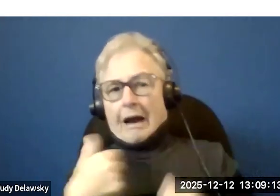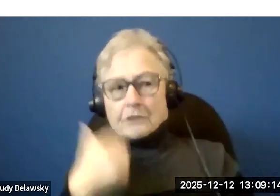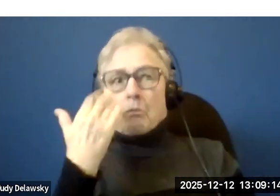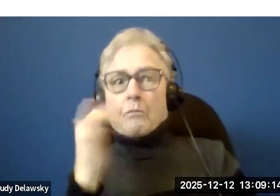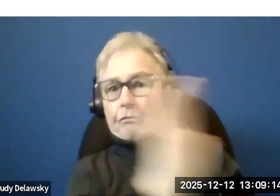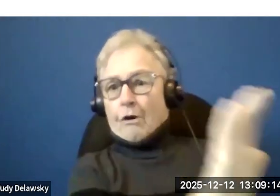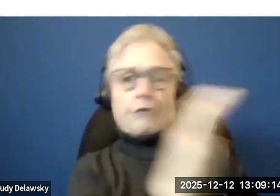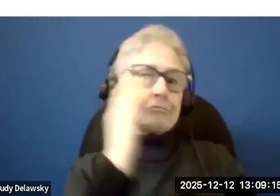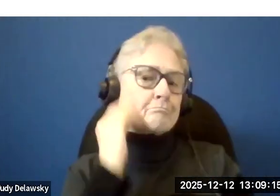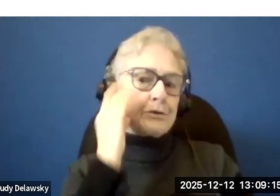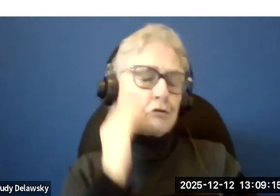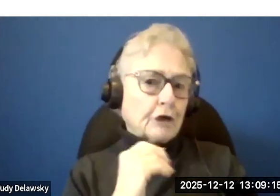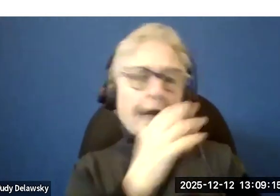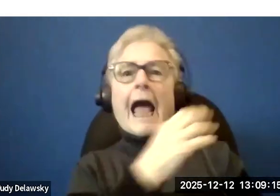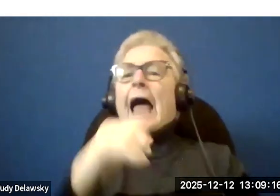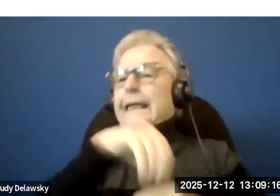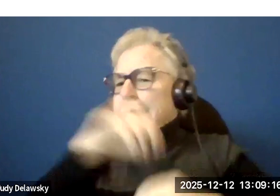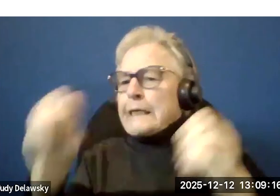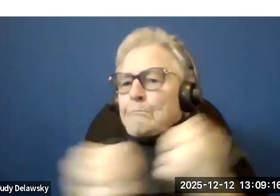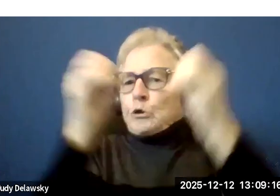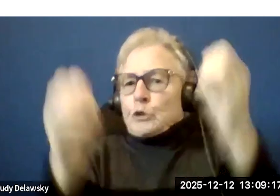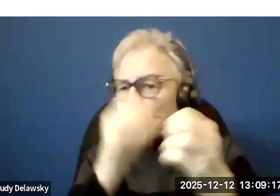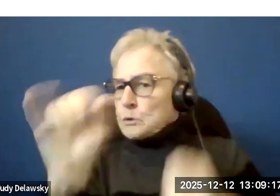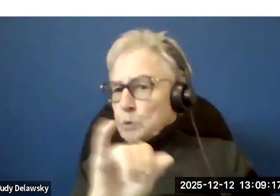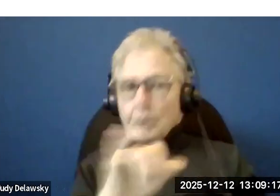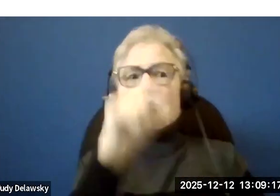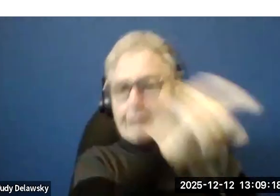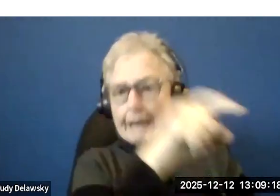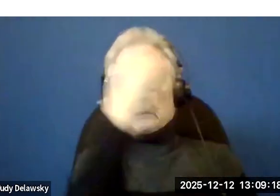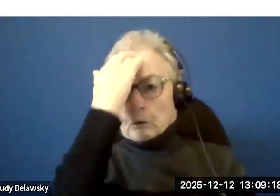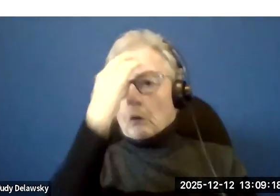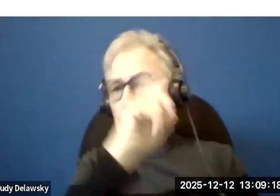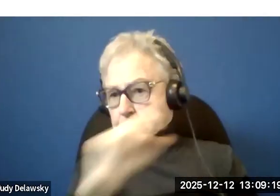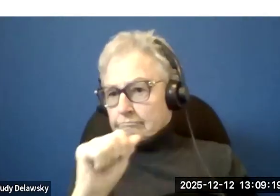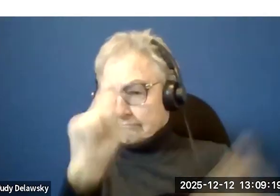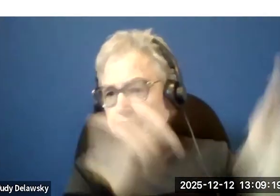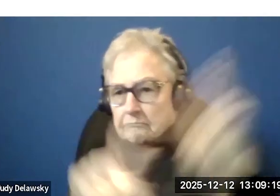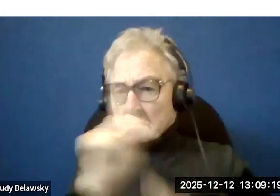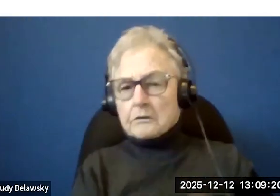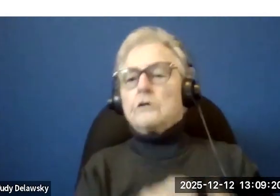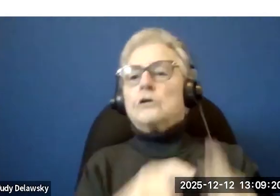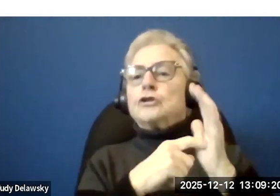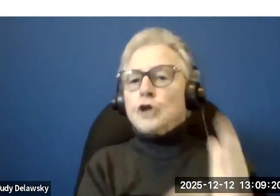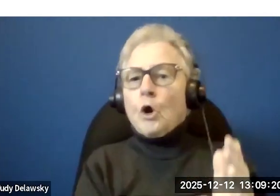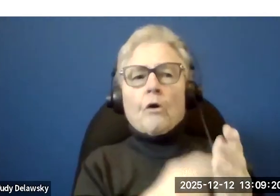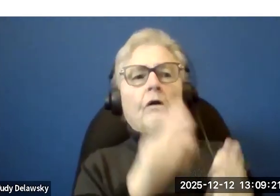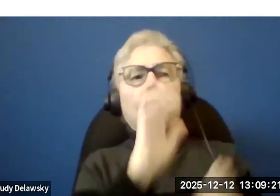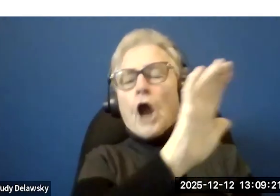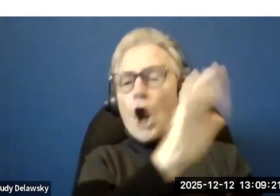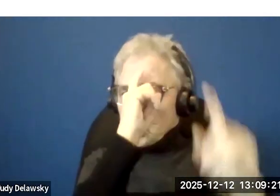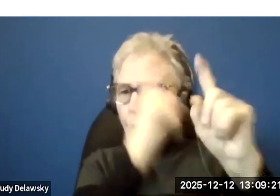climate-related emergencies. And these project values reflect the goals of the project along with the values that our partner